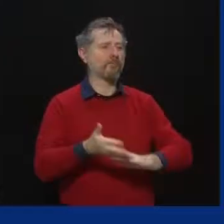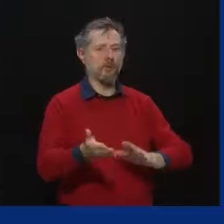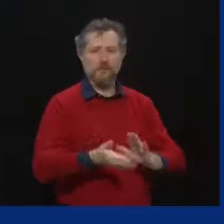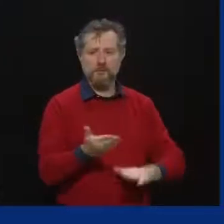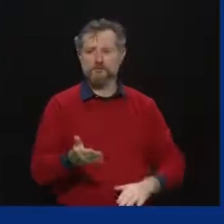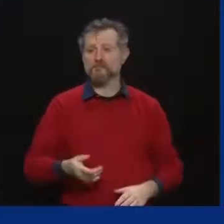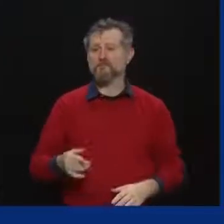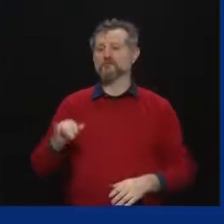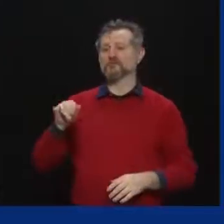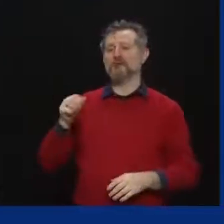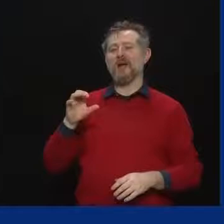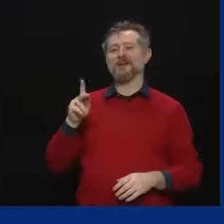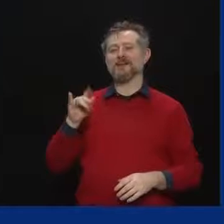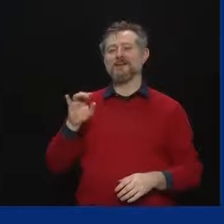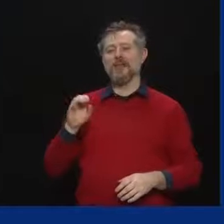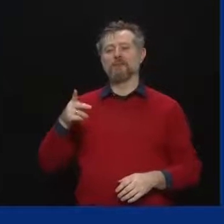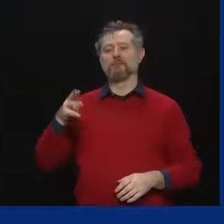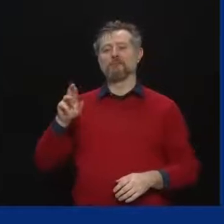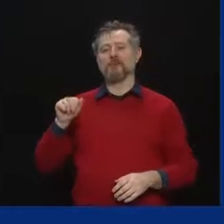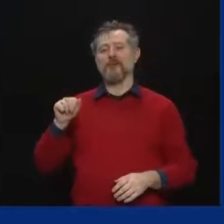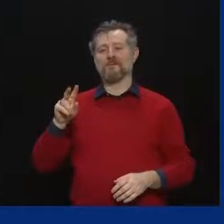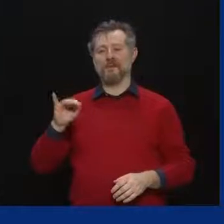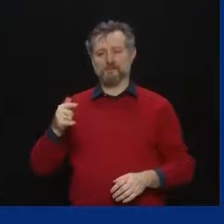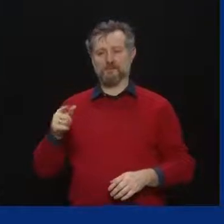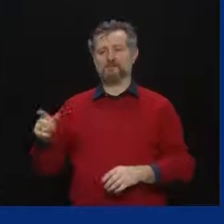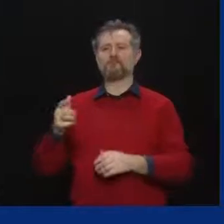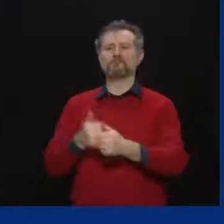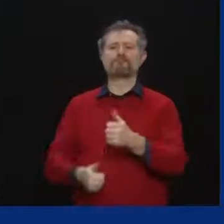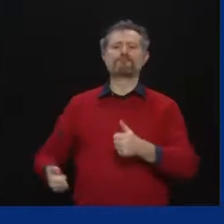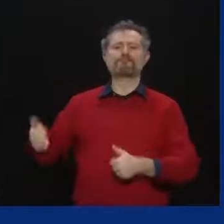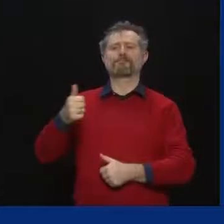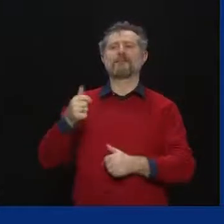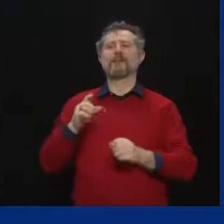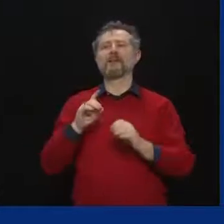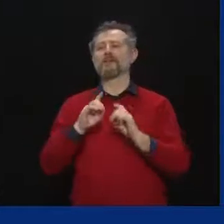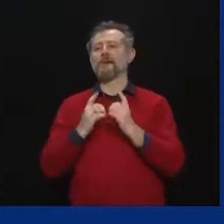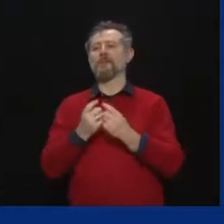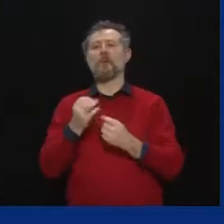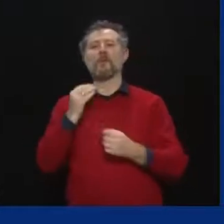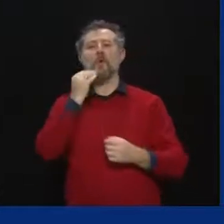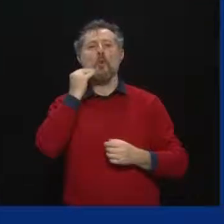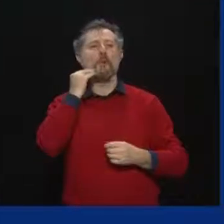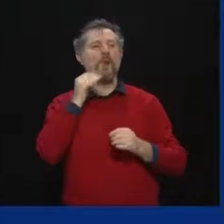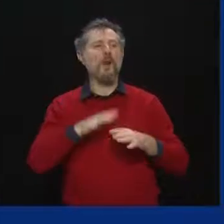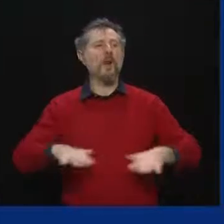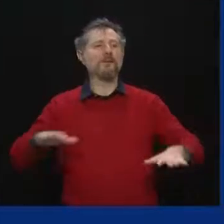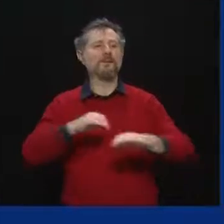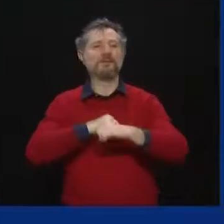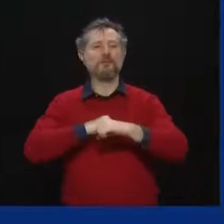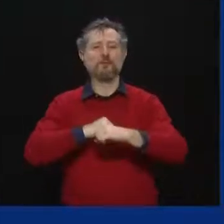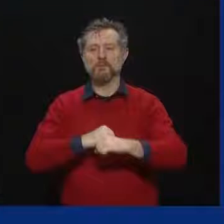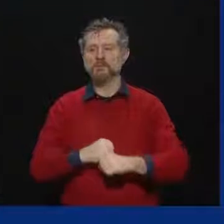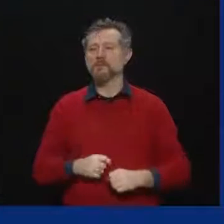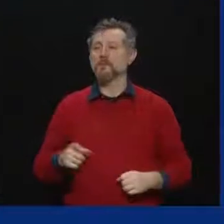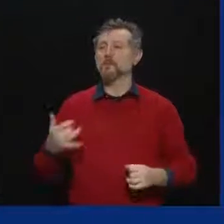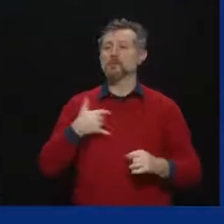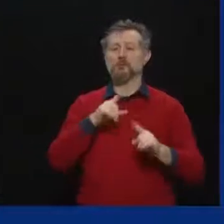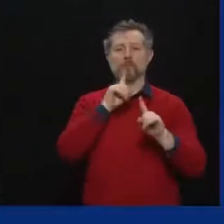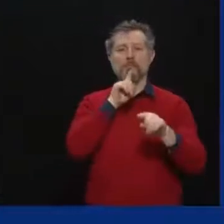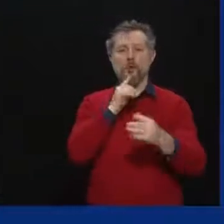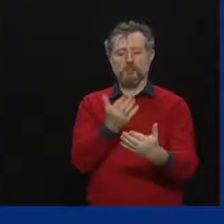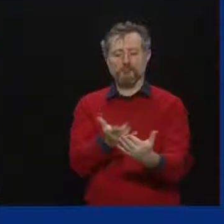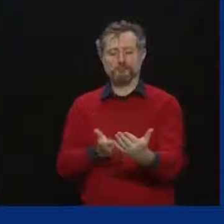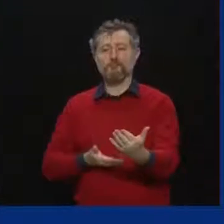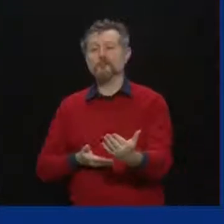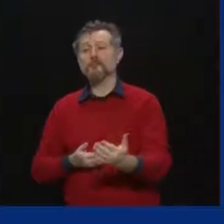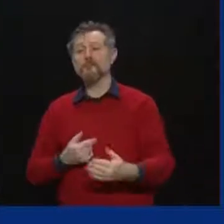acting commissioner for the New York State Division of Homeland Security and Emergency Services. So we'll get started with today's report. One thing I do want to